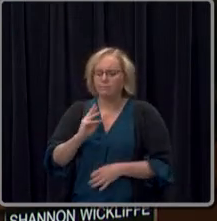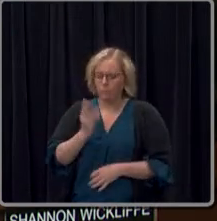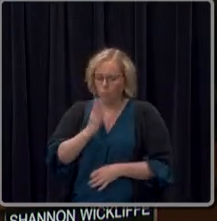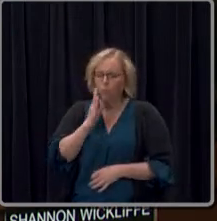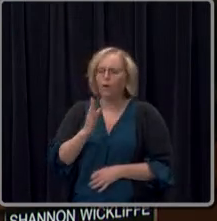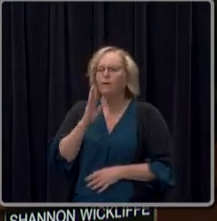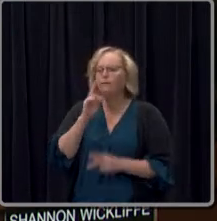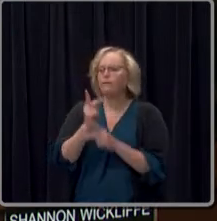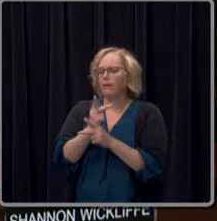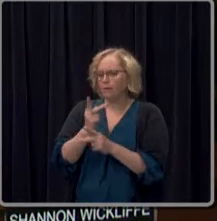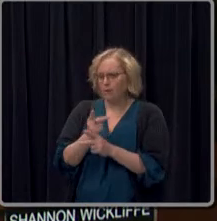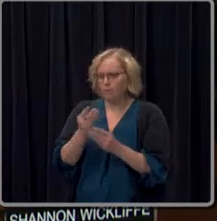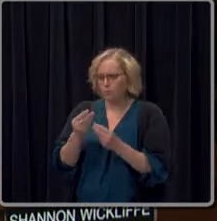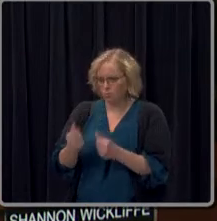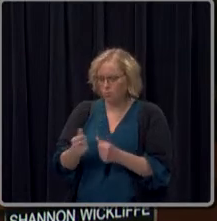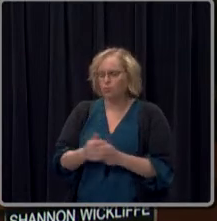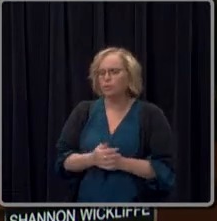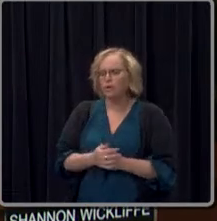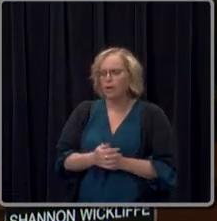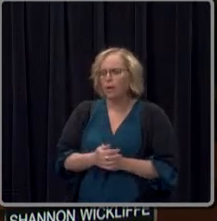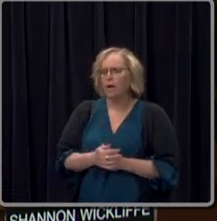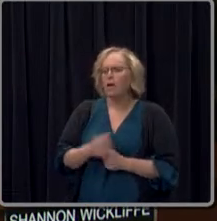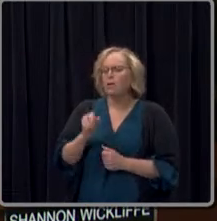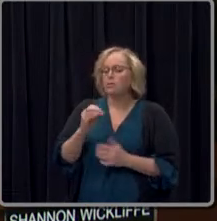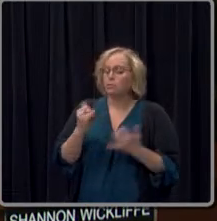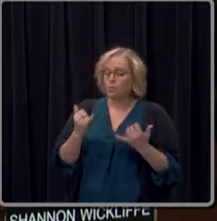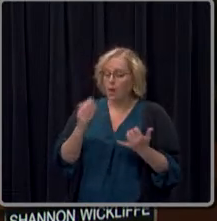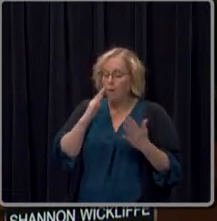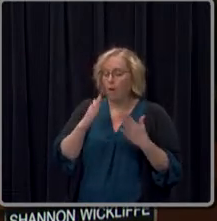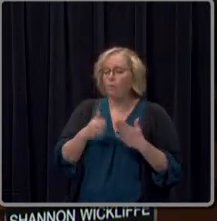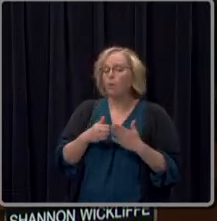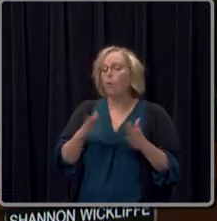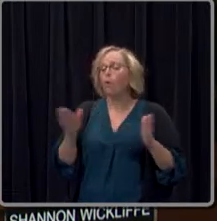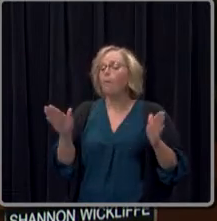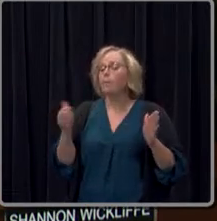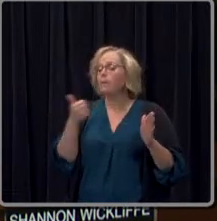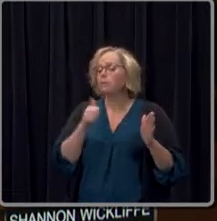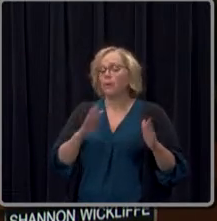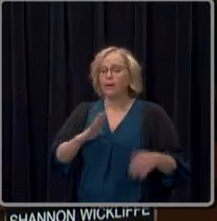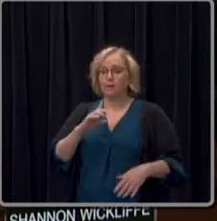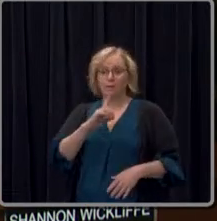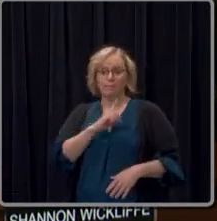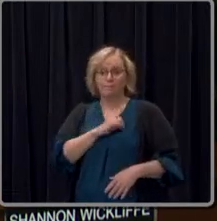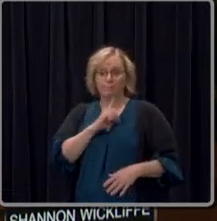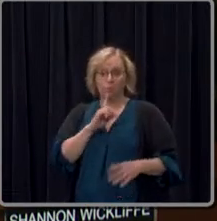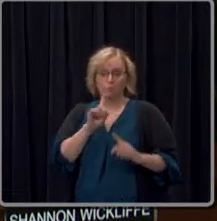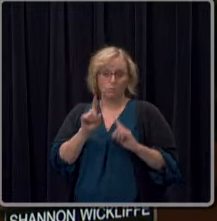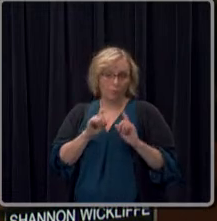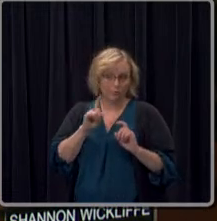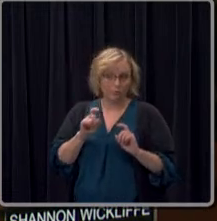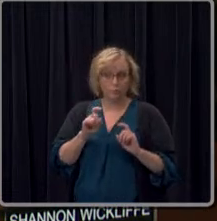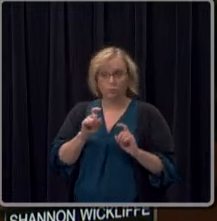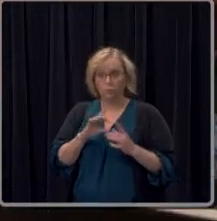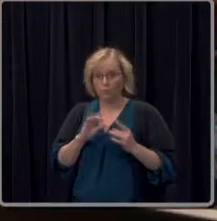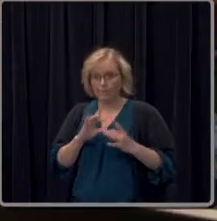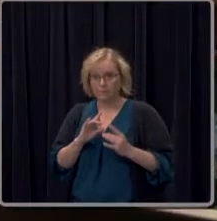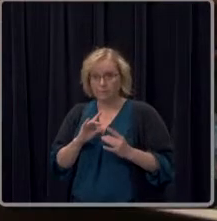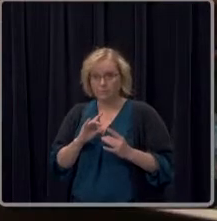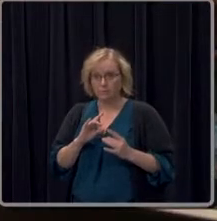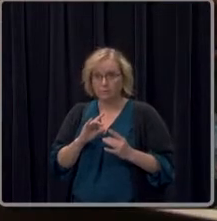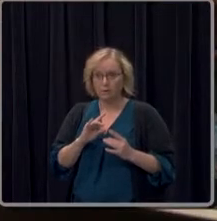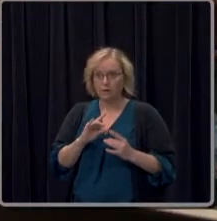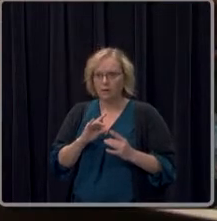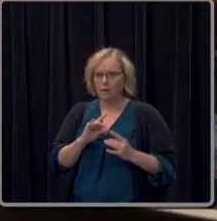there. With that, I guess I'd open it up to any board member questions or comments. I've